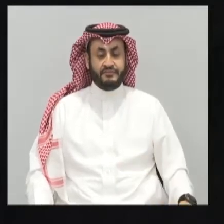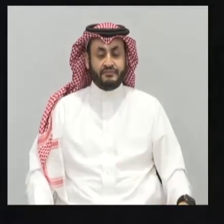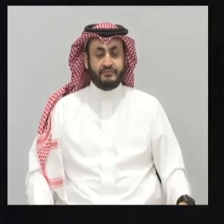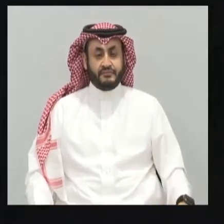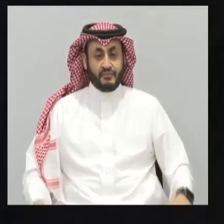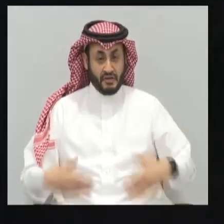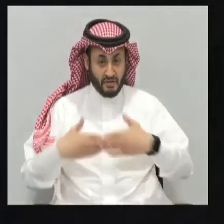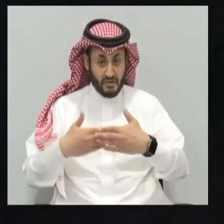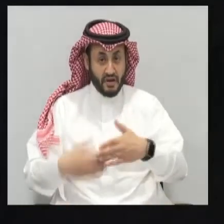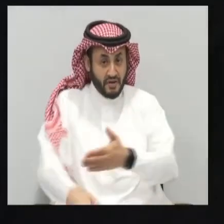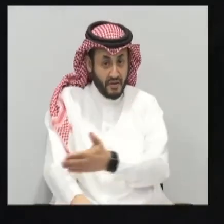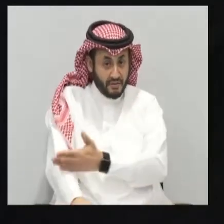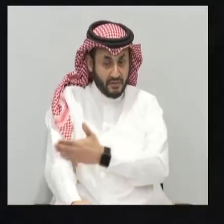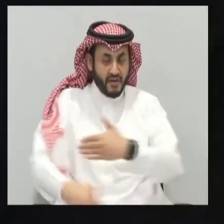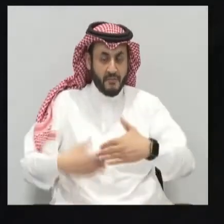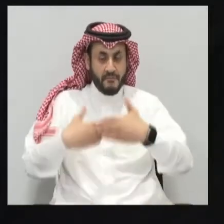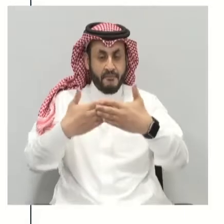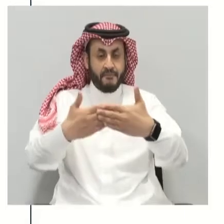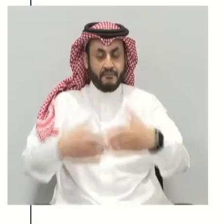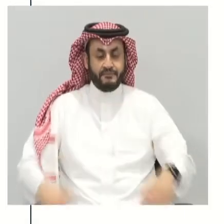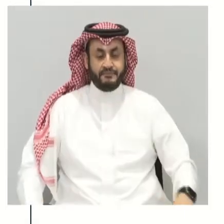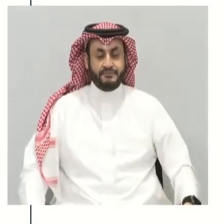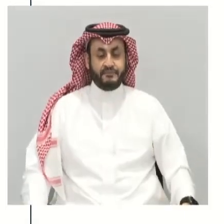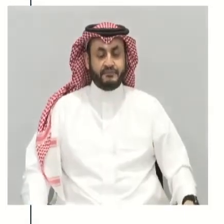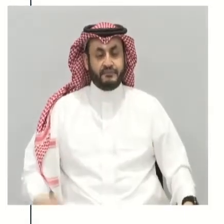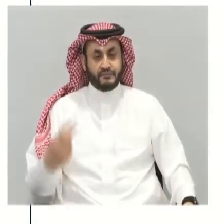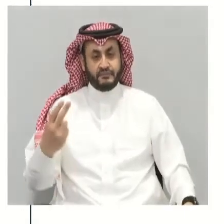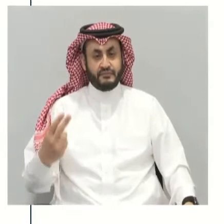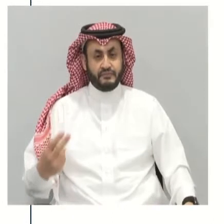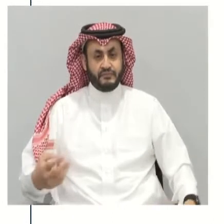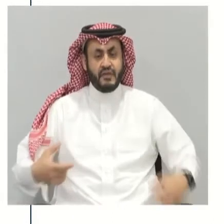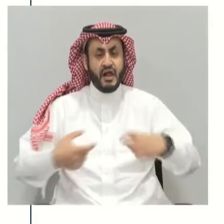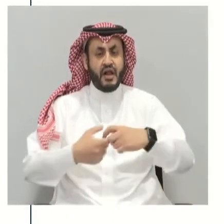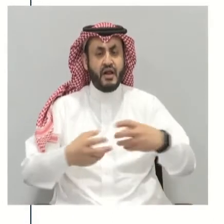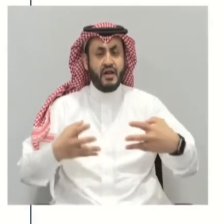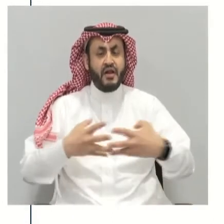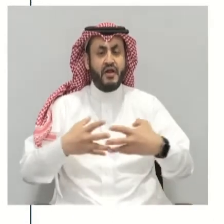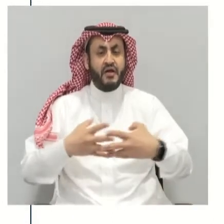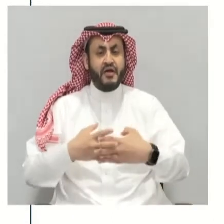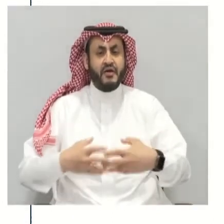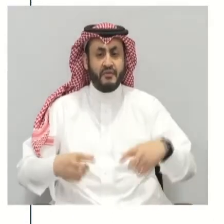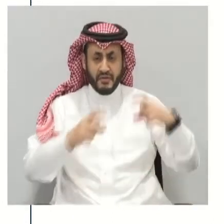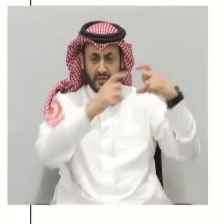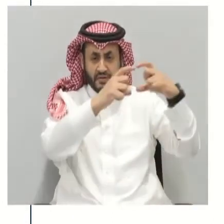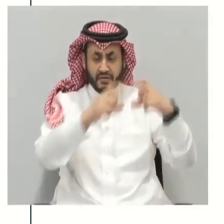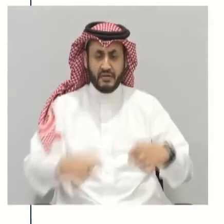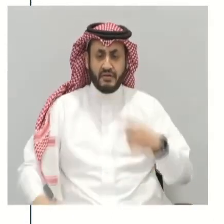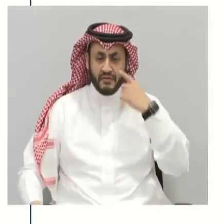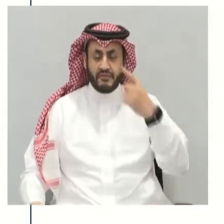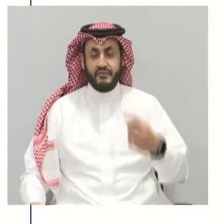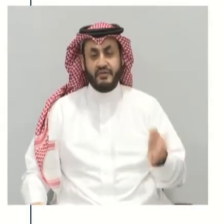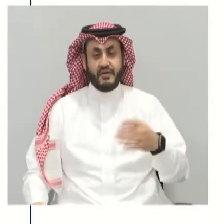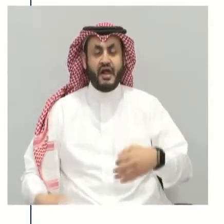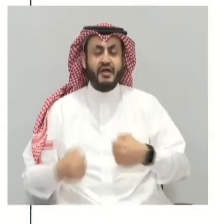do something. B, group of TV stations. C, stress.